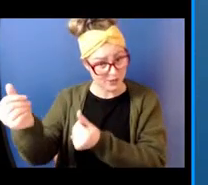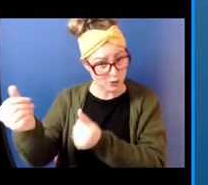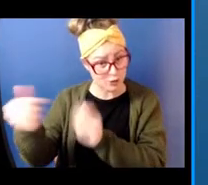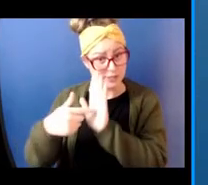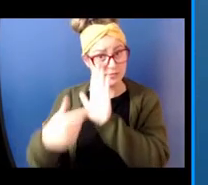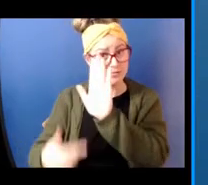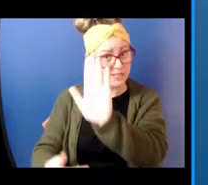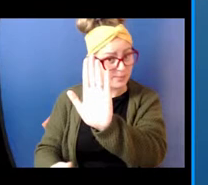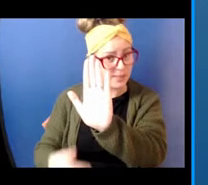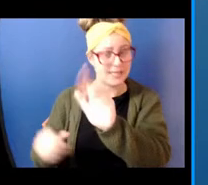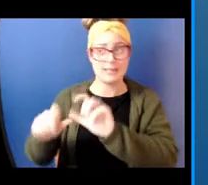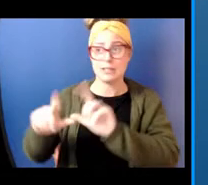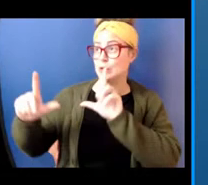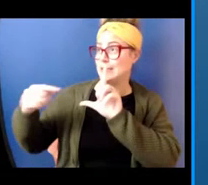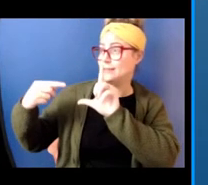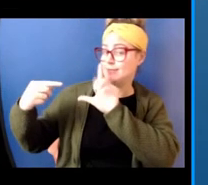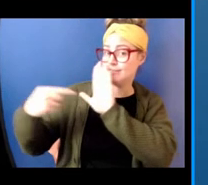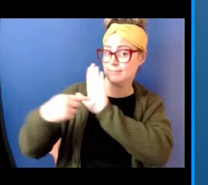screen